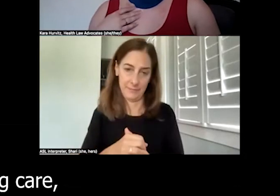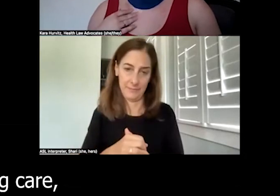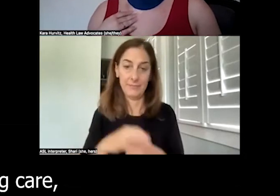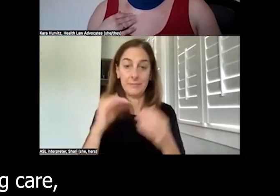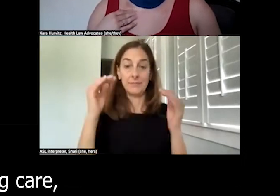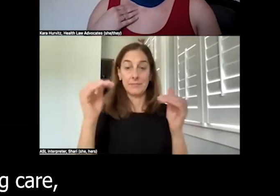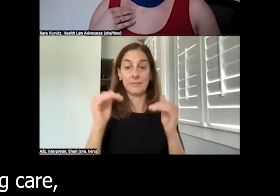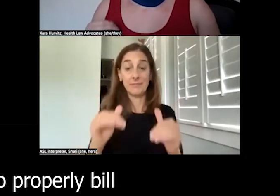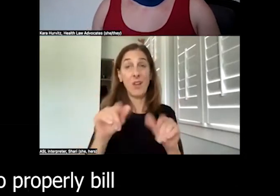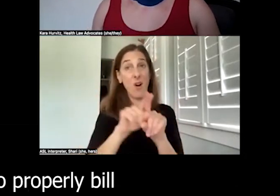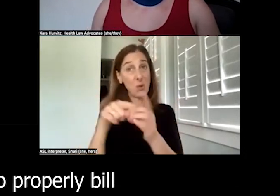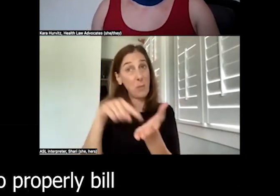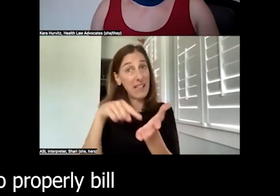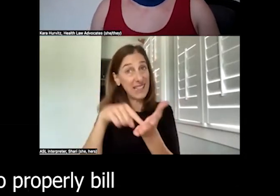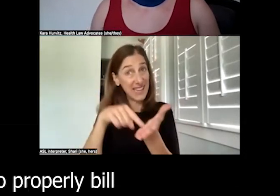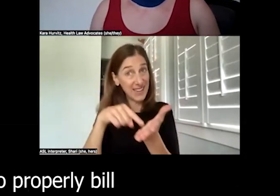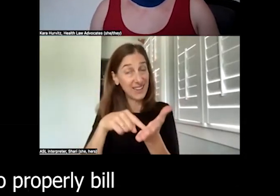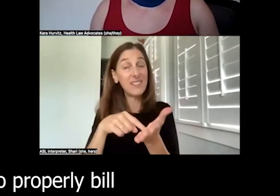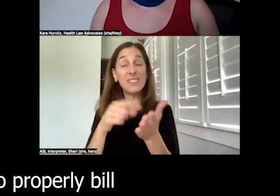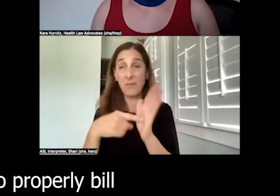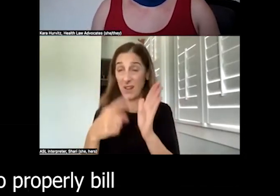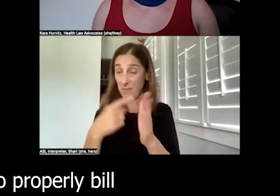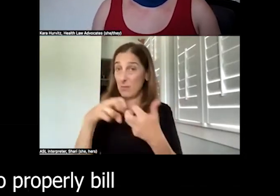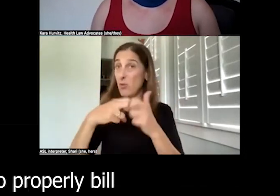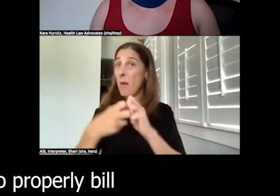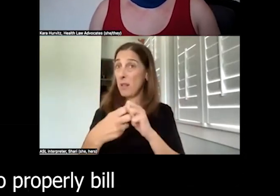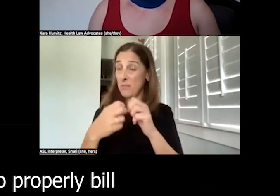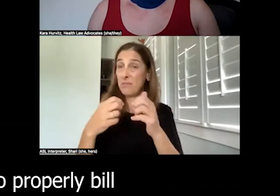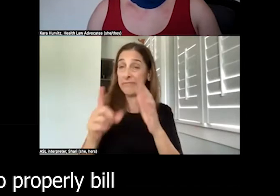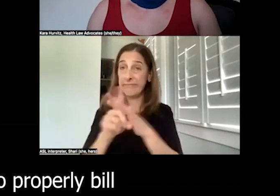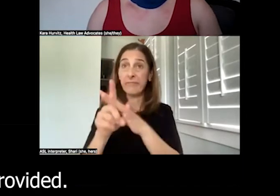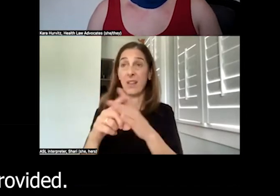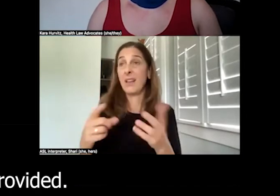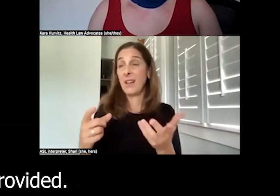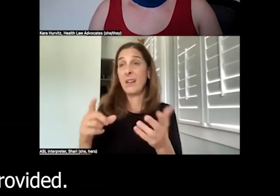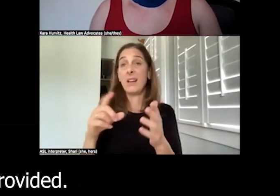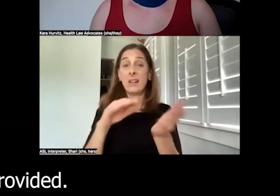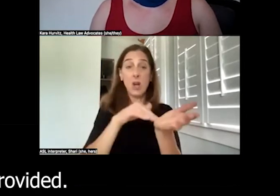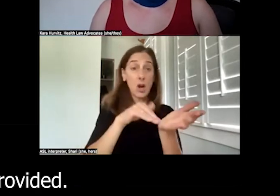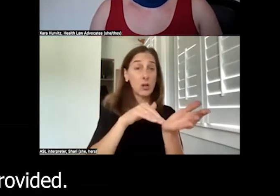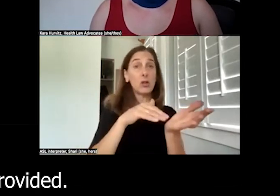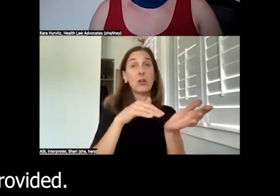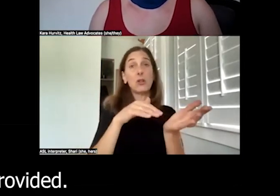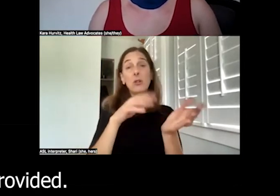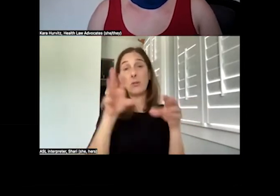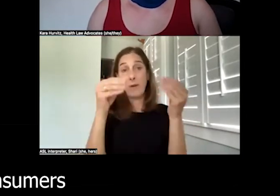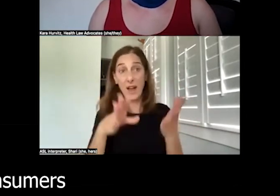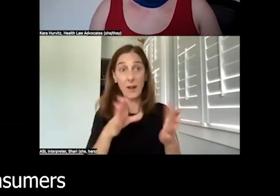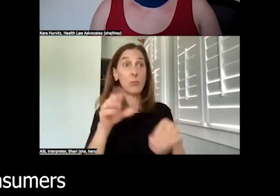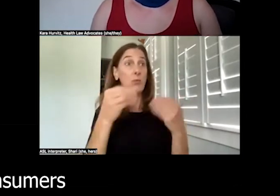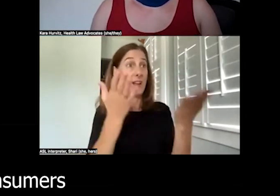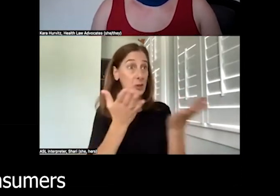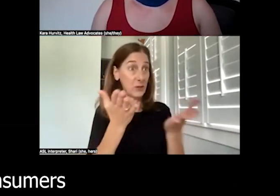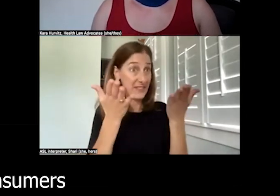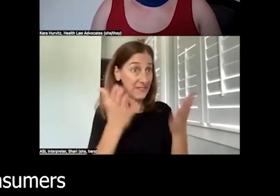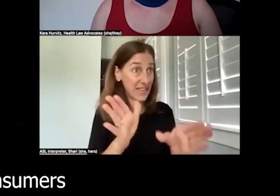care, it may be difficult for providers to properly bill for the services they've provided. It may